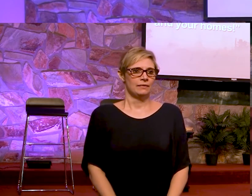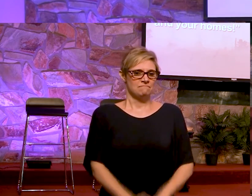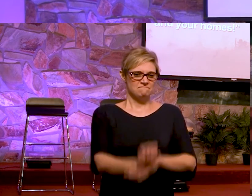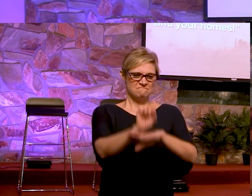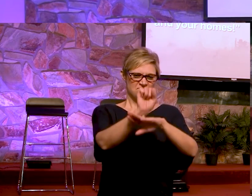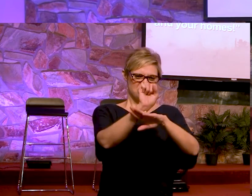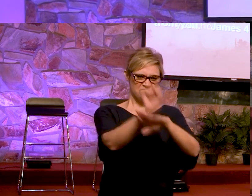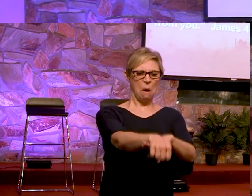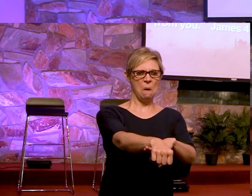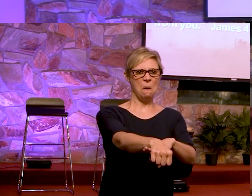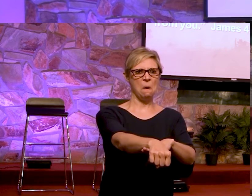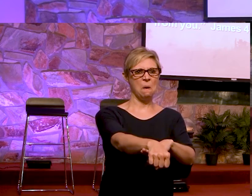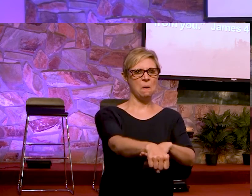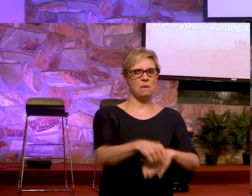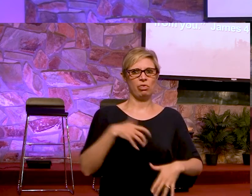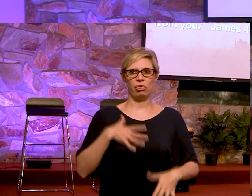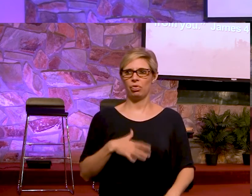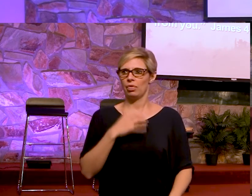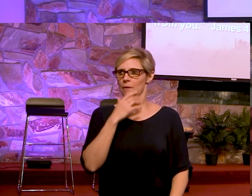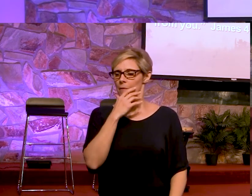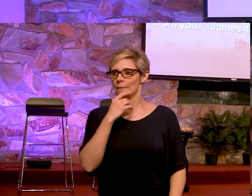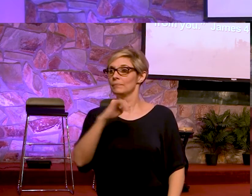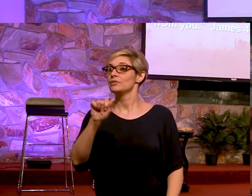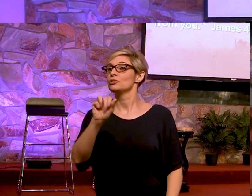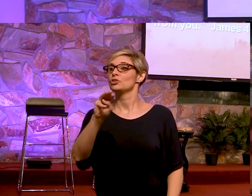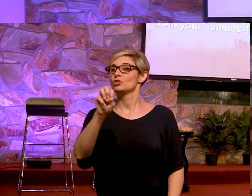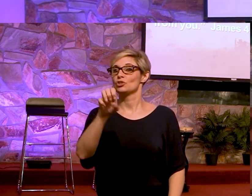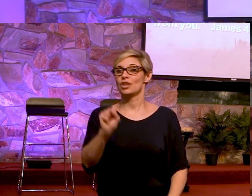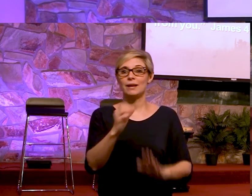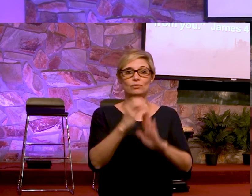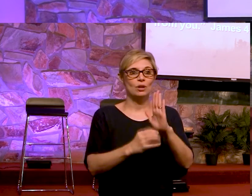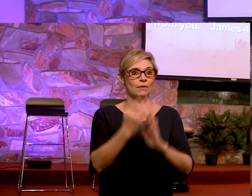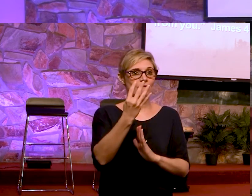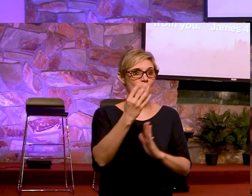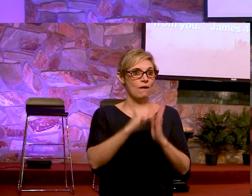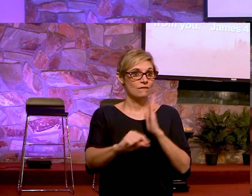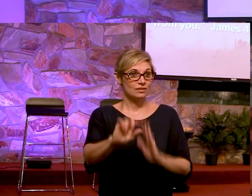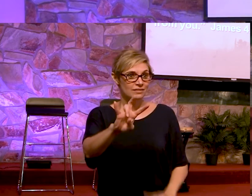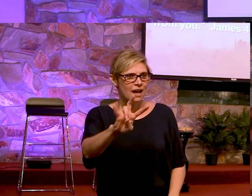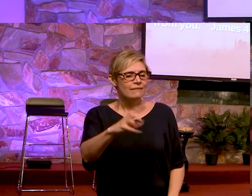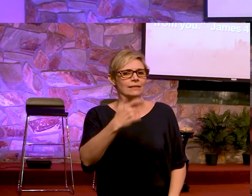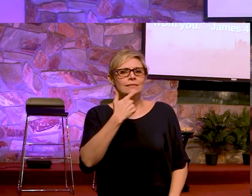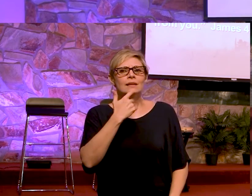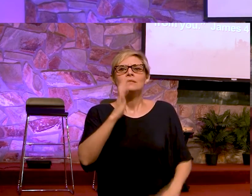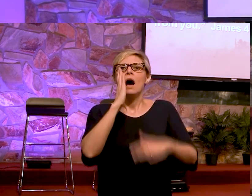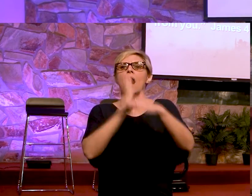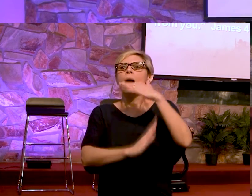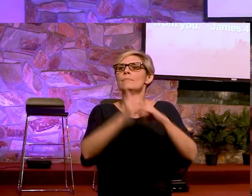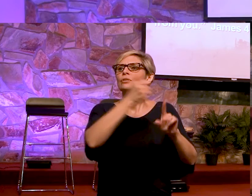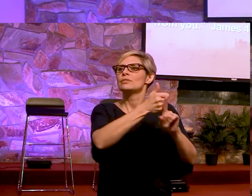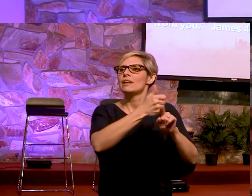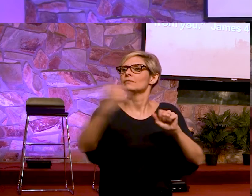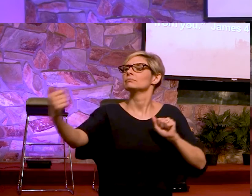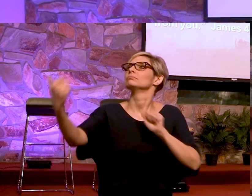I love what James says. James chapter 4, verse 7, he says, "So humble yourselves before